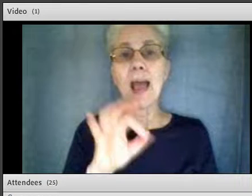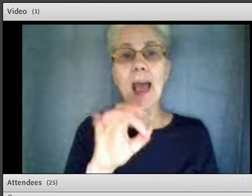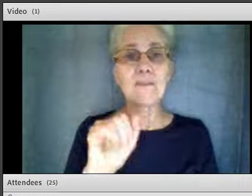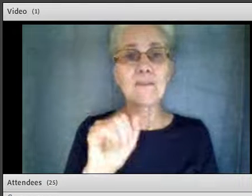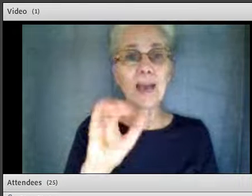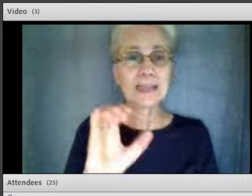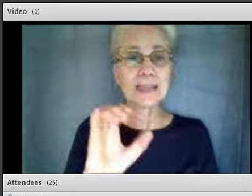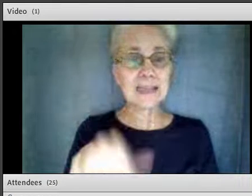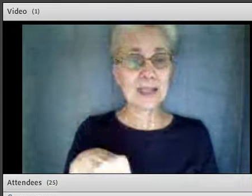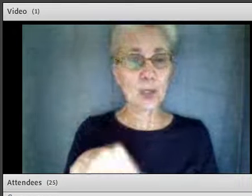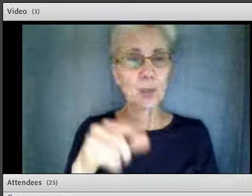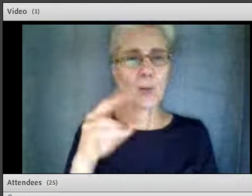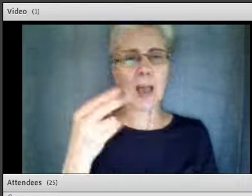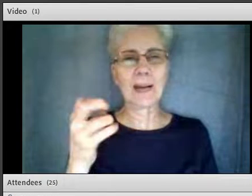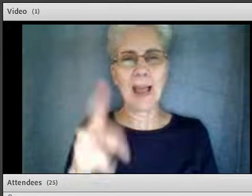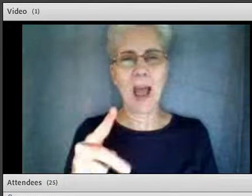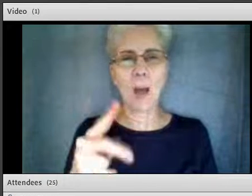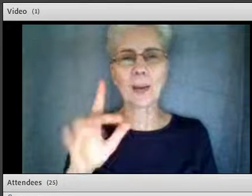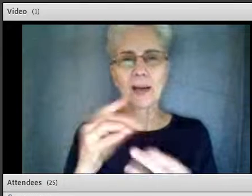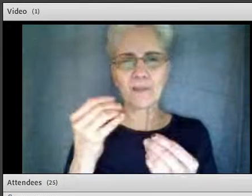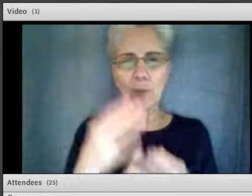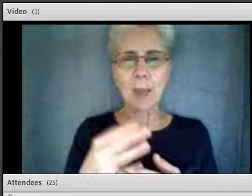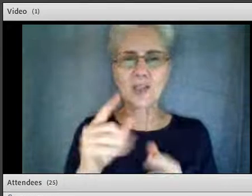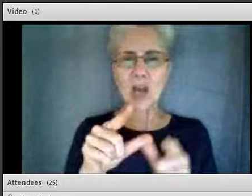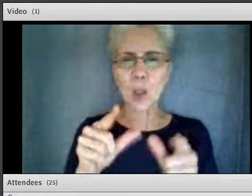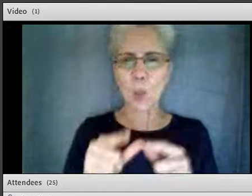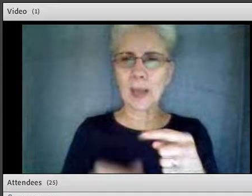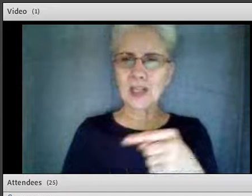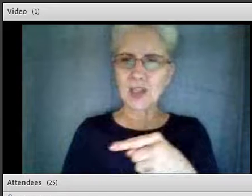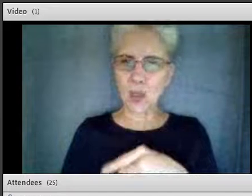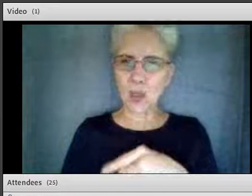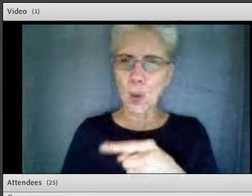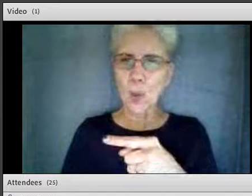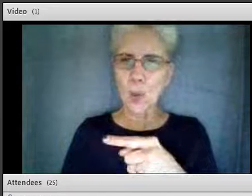and your location. Especially Florida,